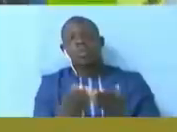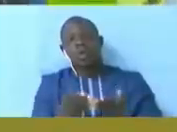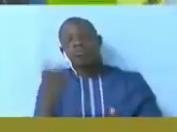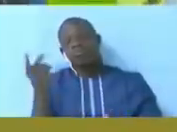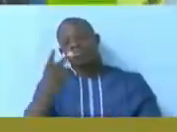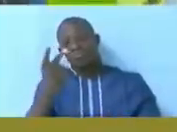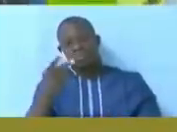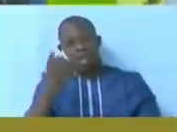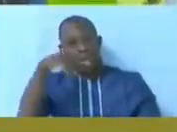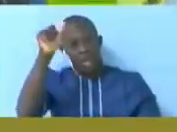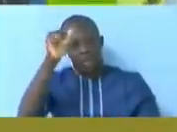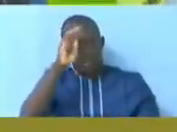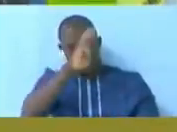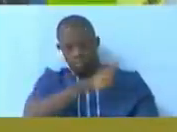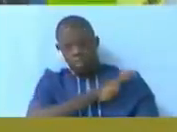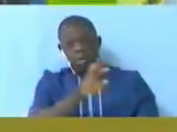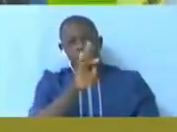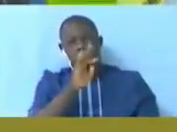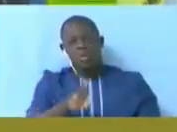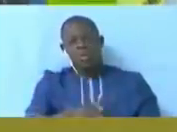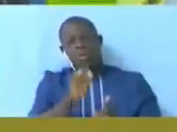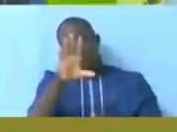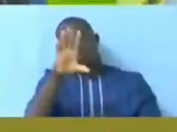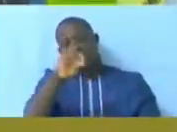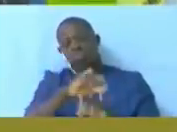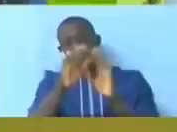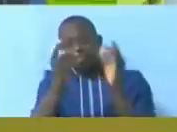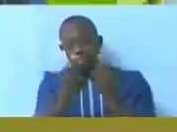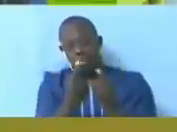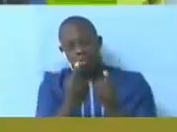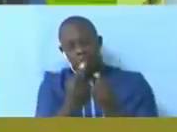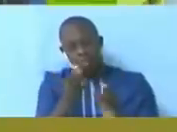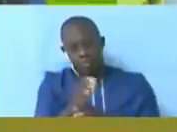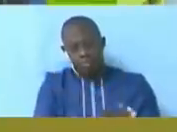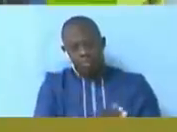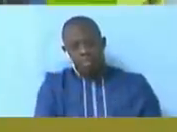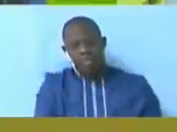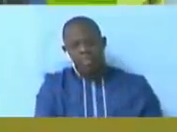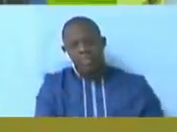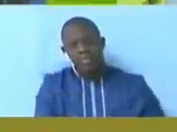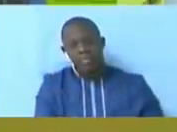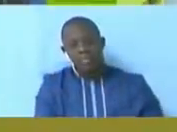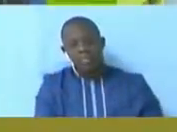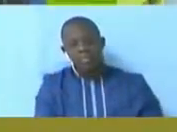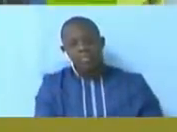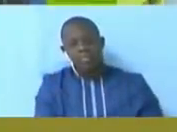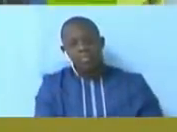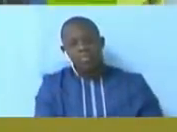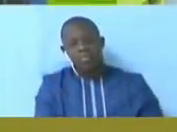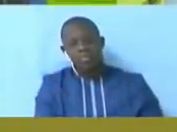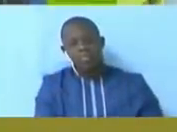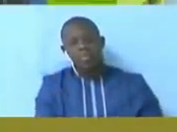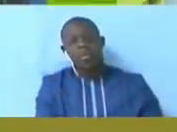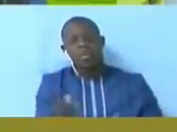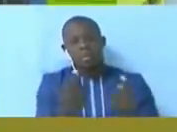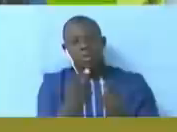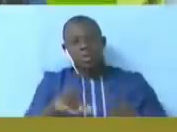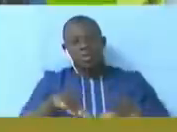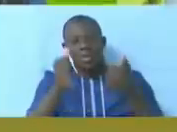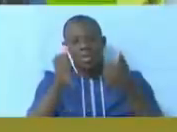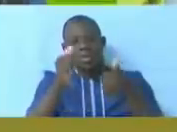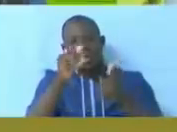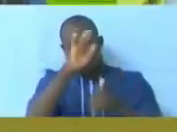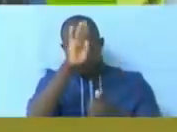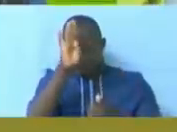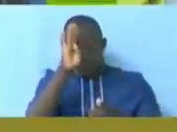charged. Wokoto alo koto fulol nyin narna tu miro da wolle le kangoda. So matter started in Brikama magistrate's court. Kitio nara na